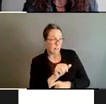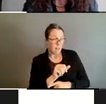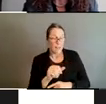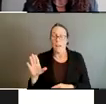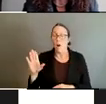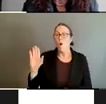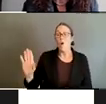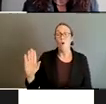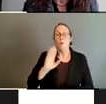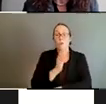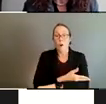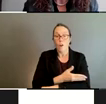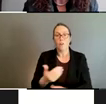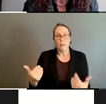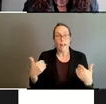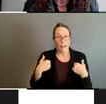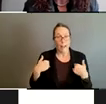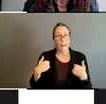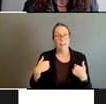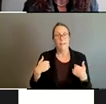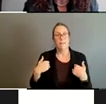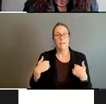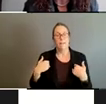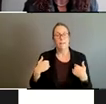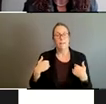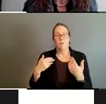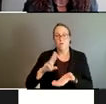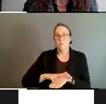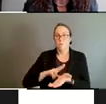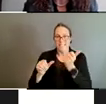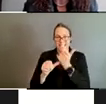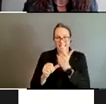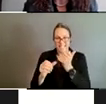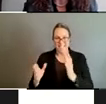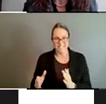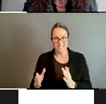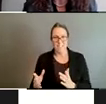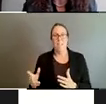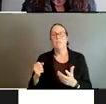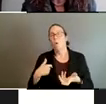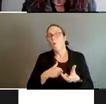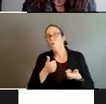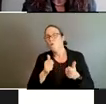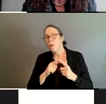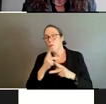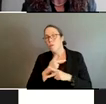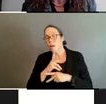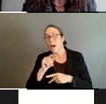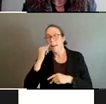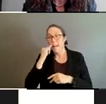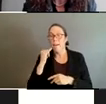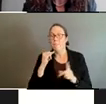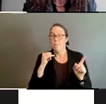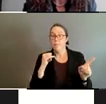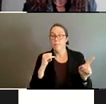Louisiana, she's trying to see, will Louisiana make an exception and allow her to be able to get services while she's here in Texas? And our priority is trying to help